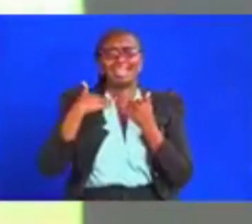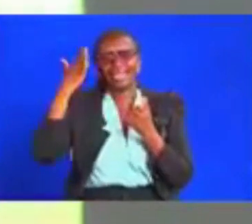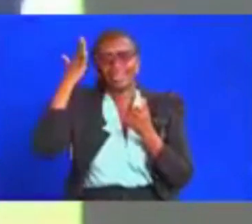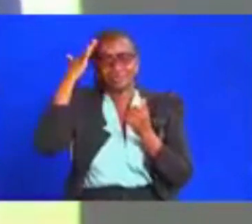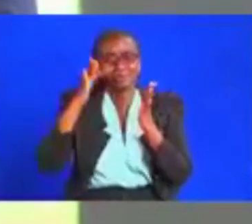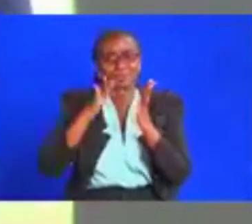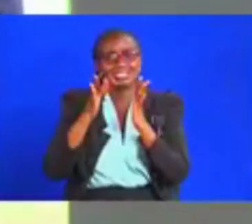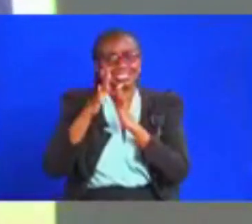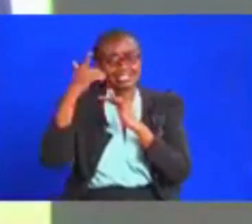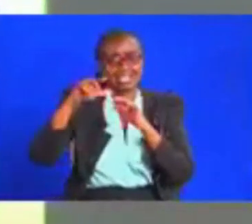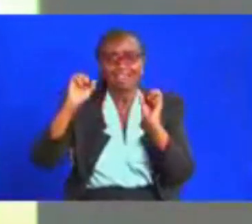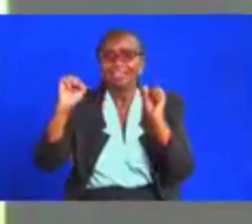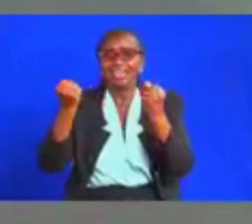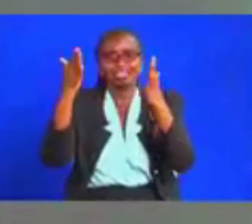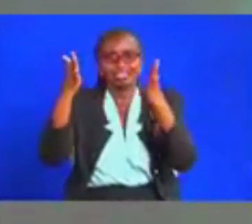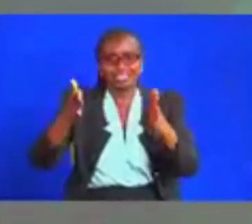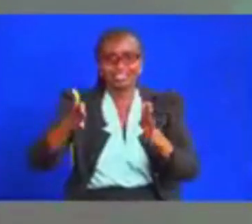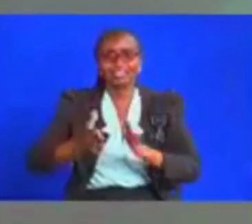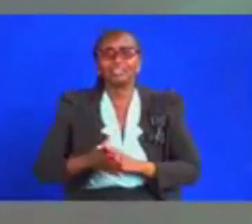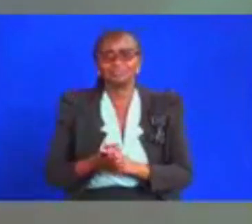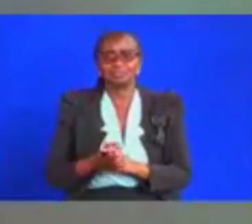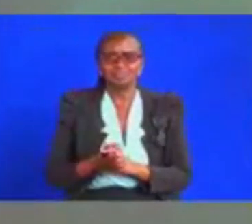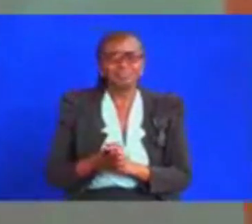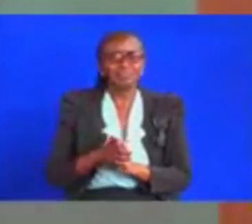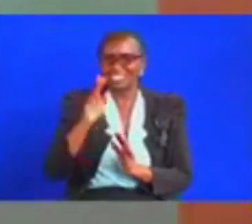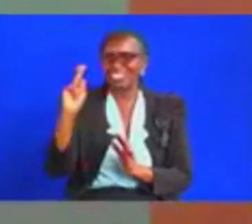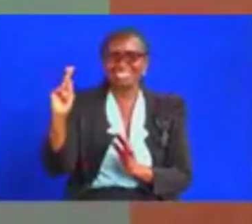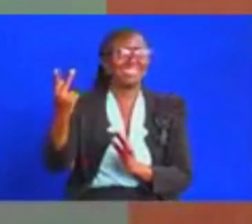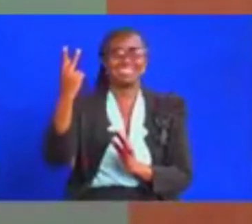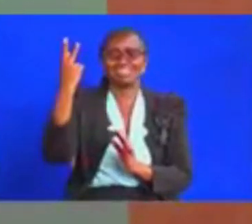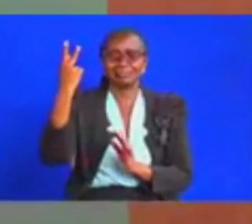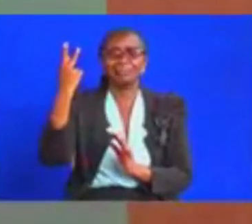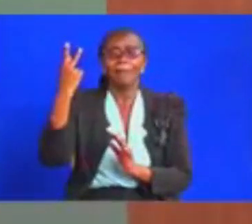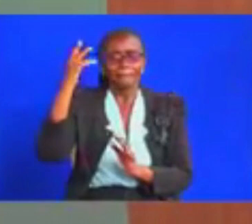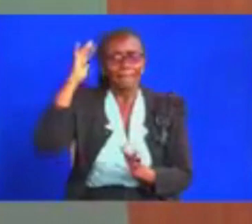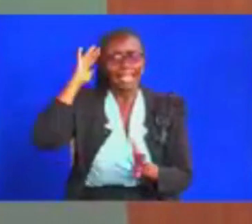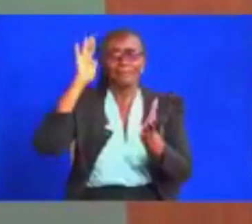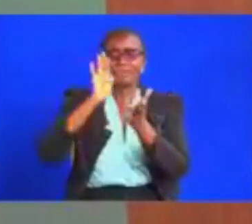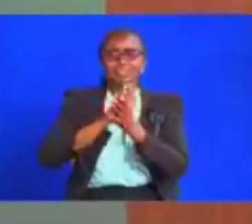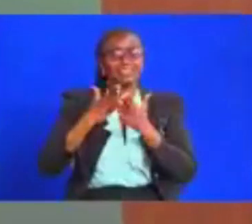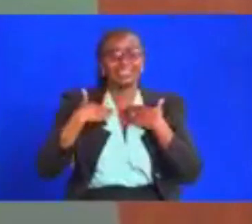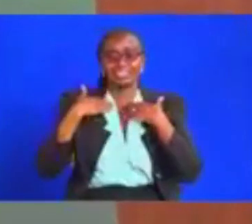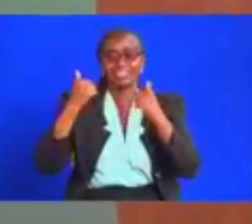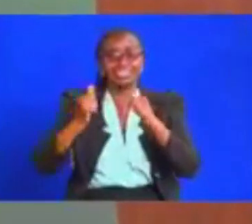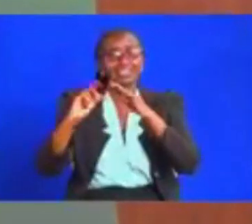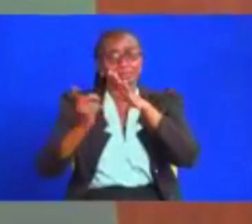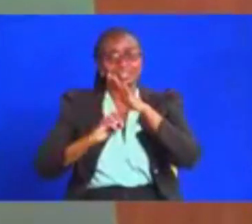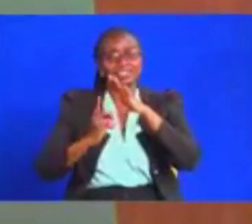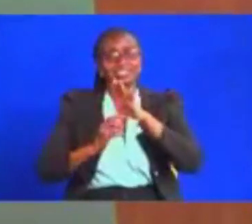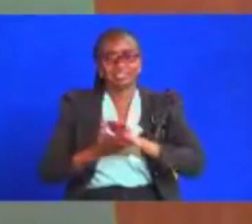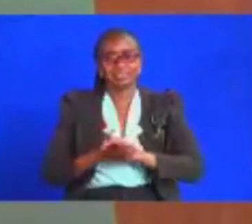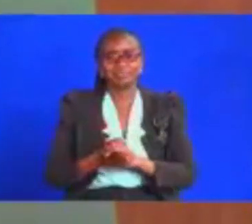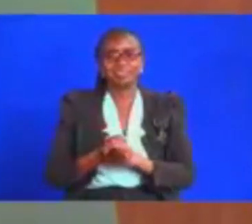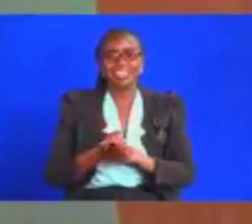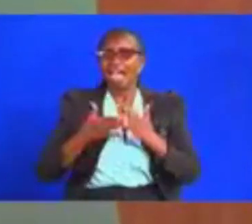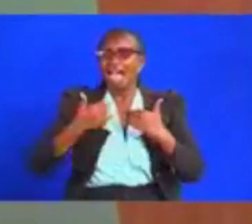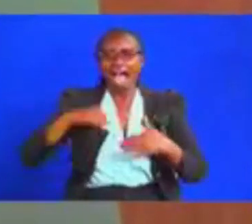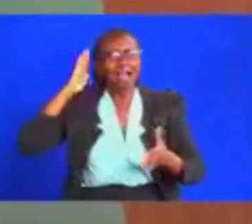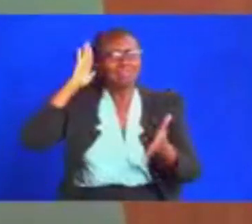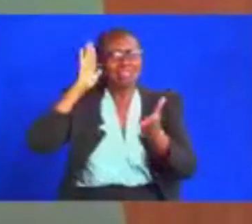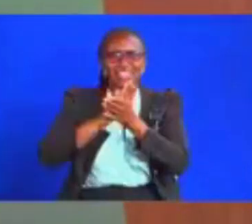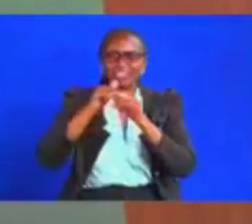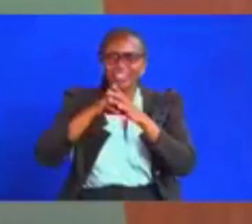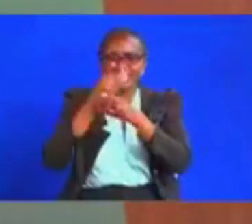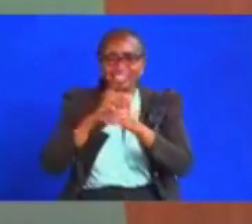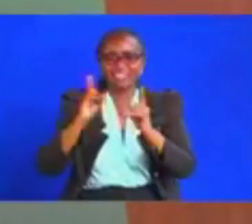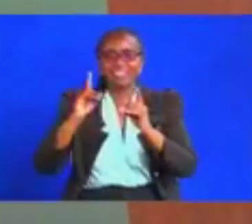as Savior. Kenya, I believe in the healing ministry. I believe in deliverance.